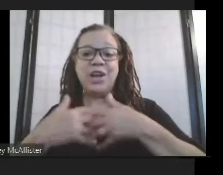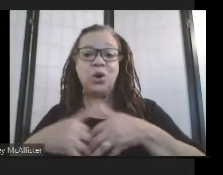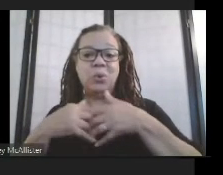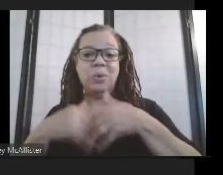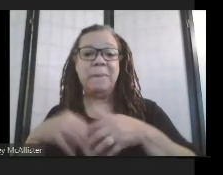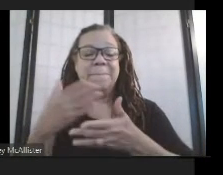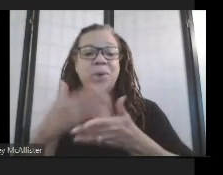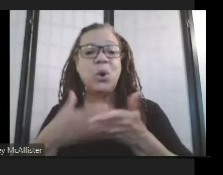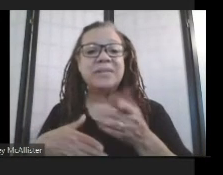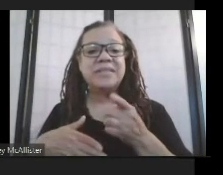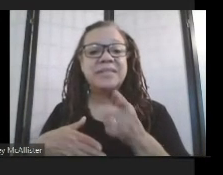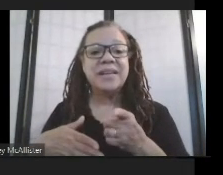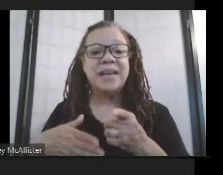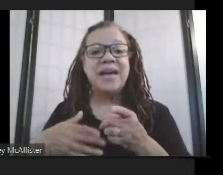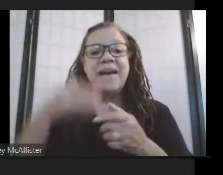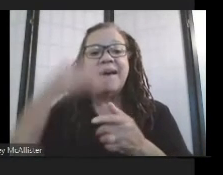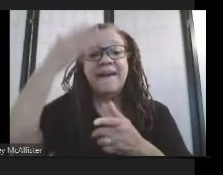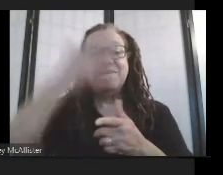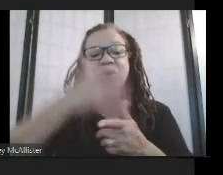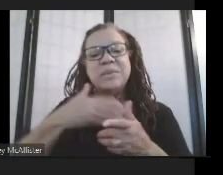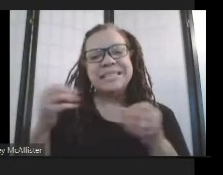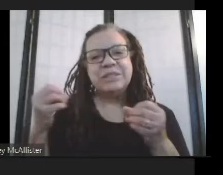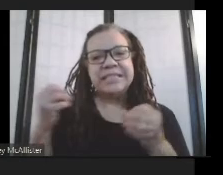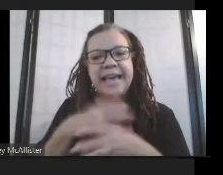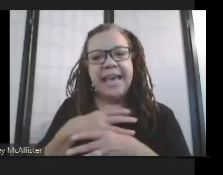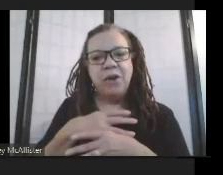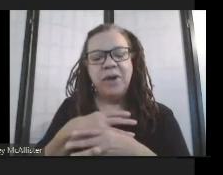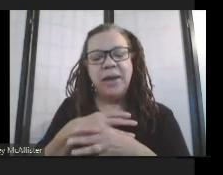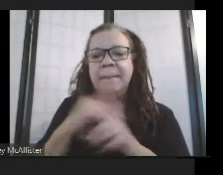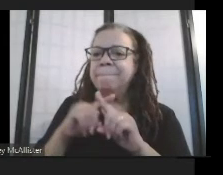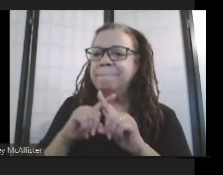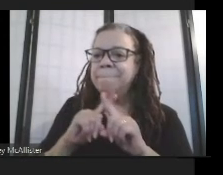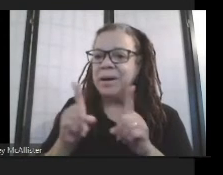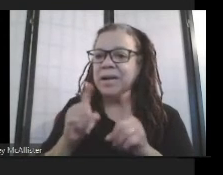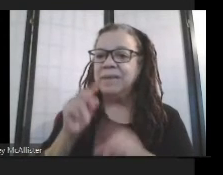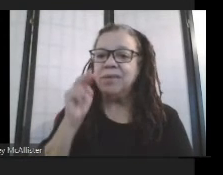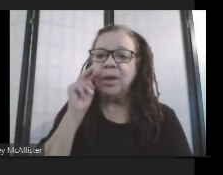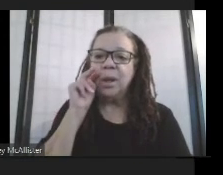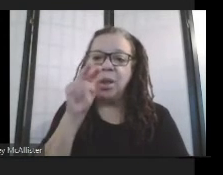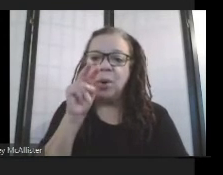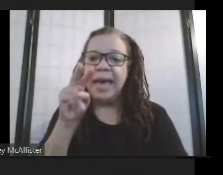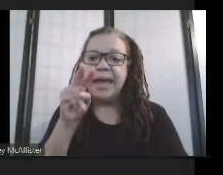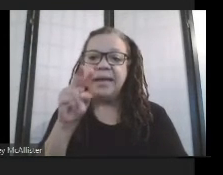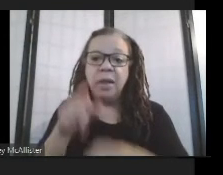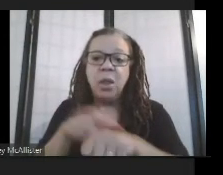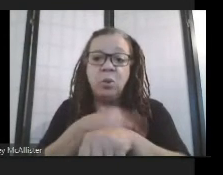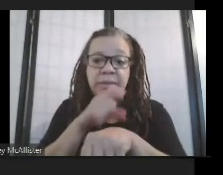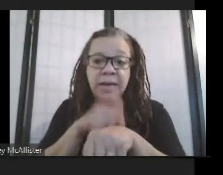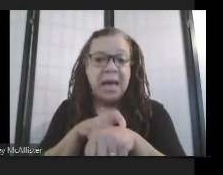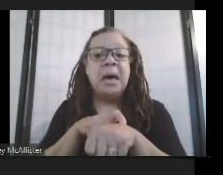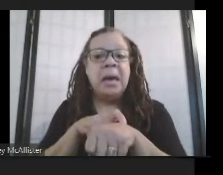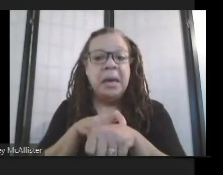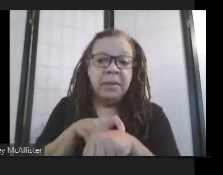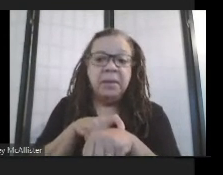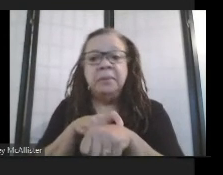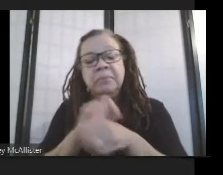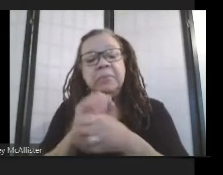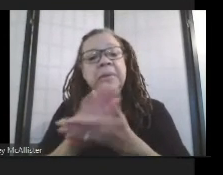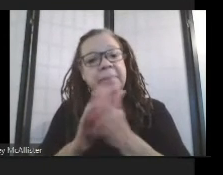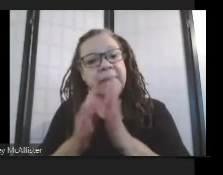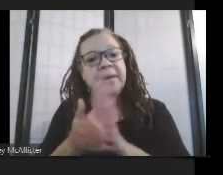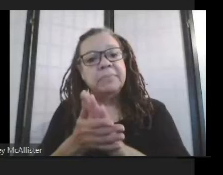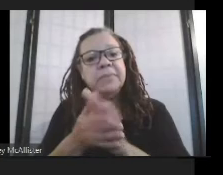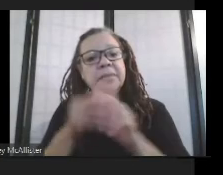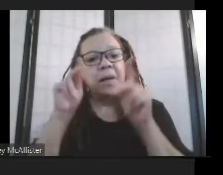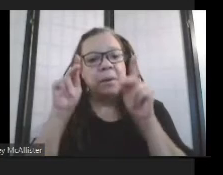mechanical parts. Here at first it's kind of scary, but if you look at it long enough, it just becomes